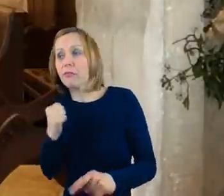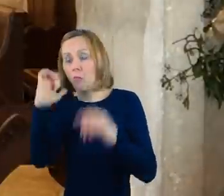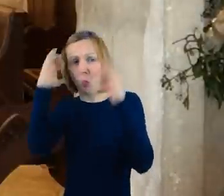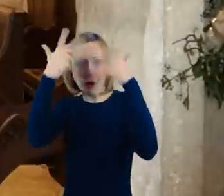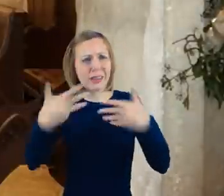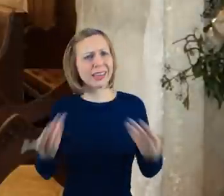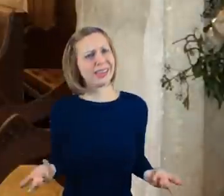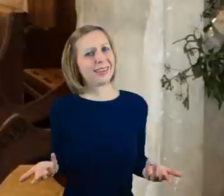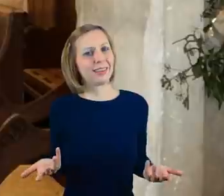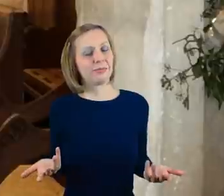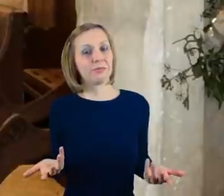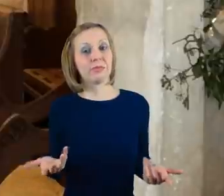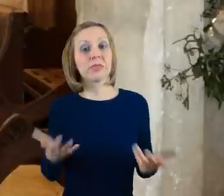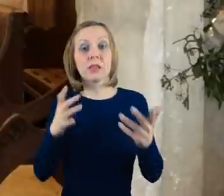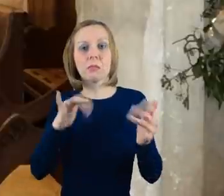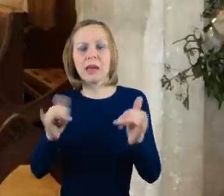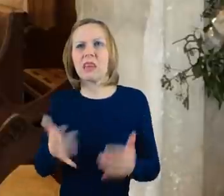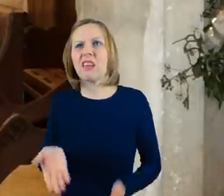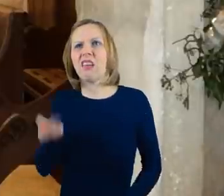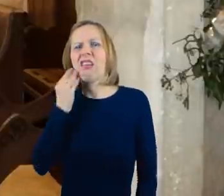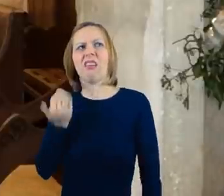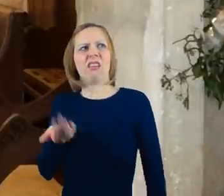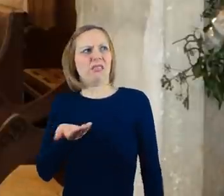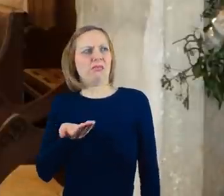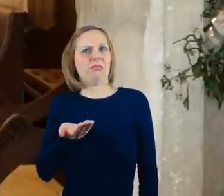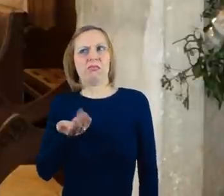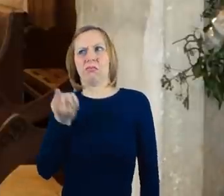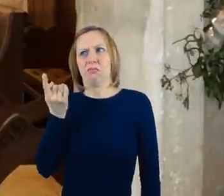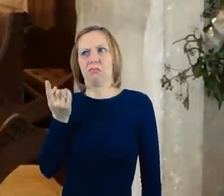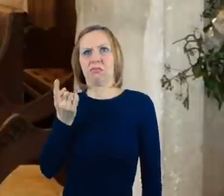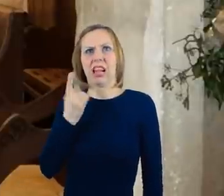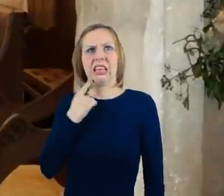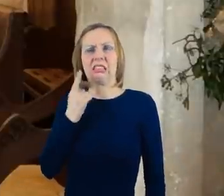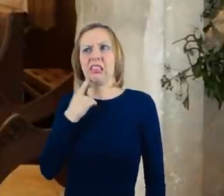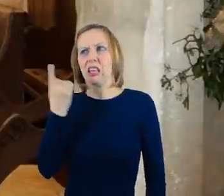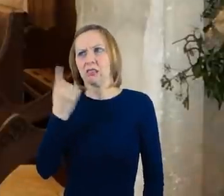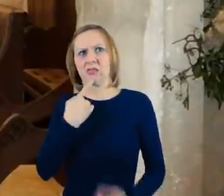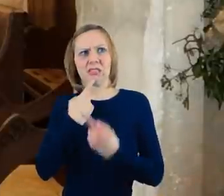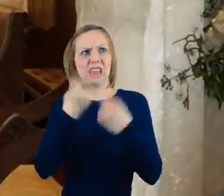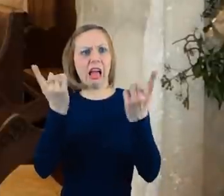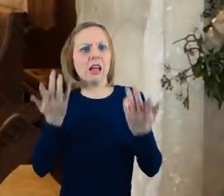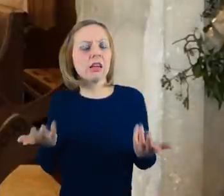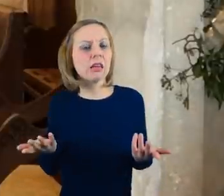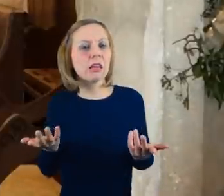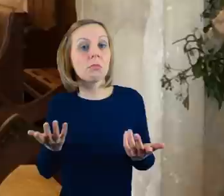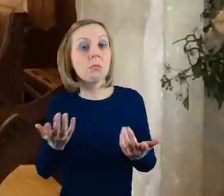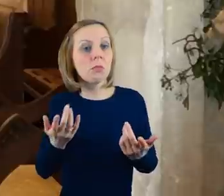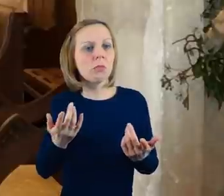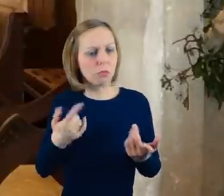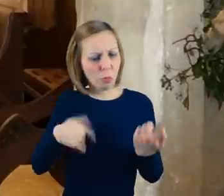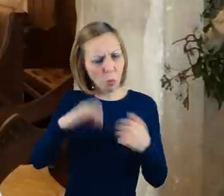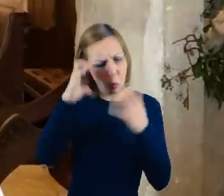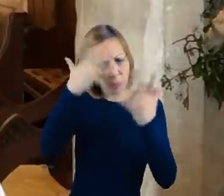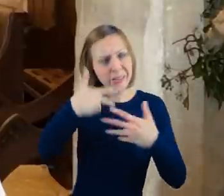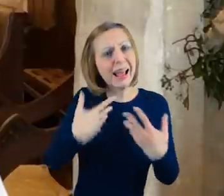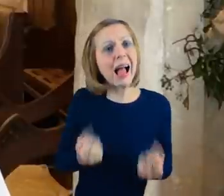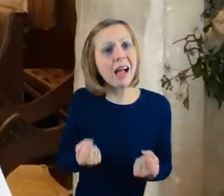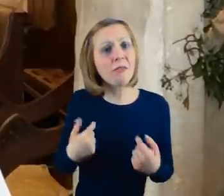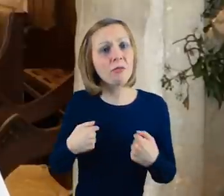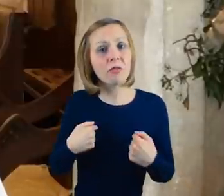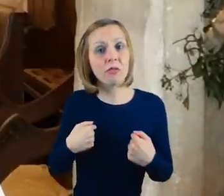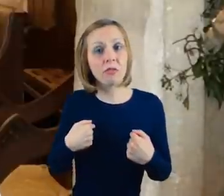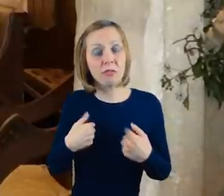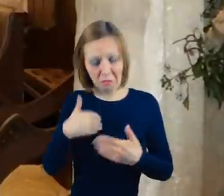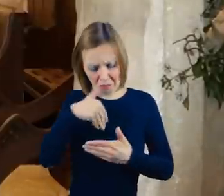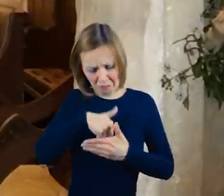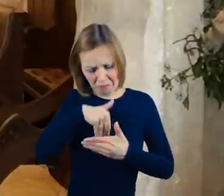Now you might hear this and think, well, that's easier said than done. Worry is something that we all do. It's